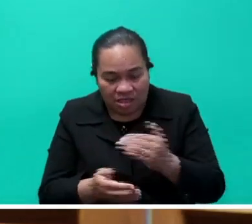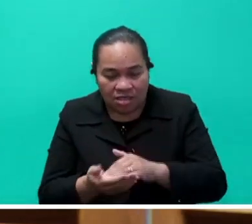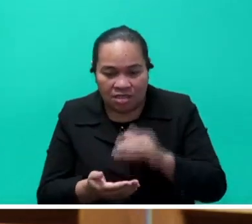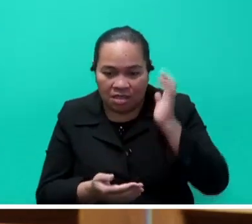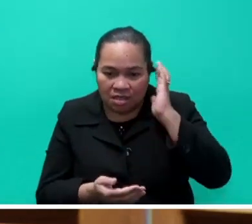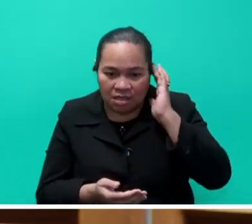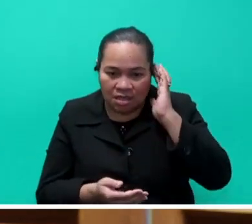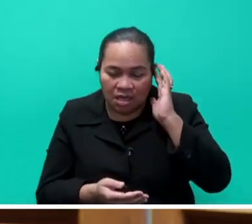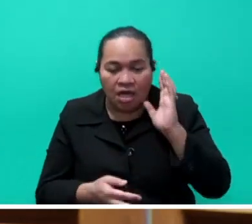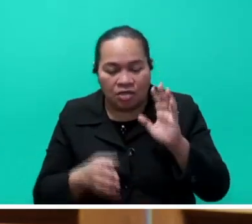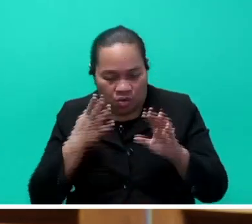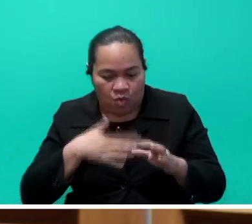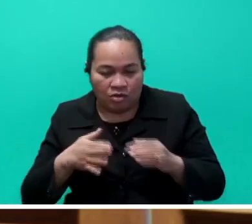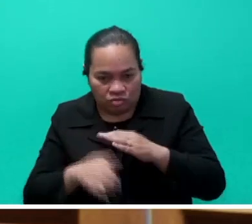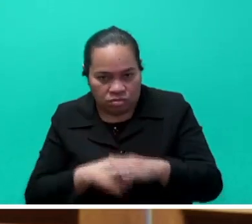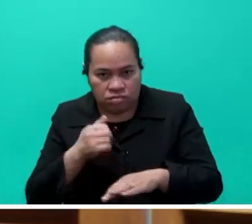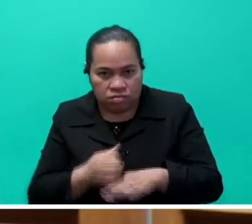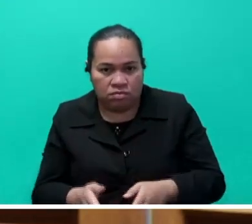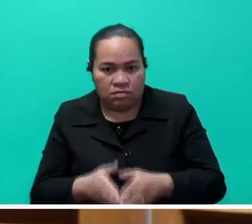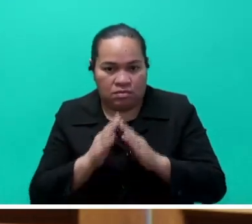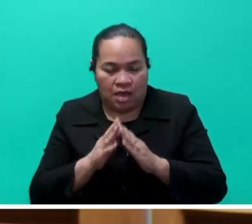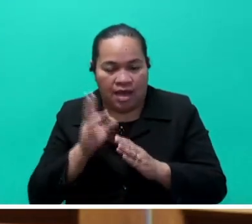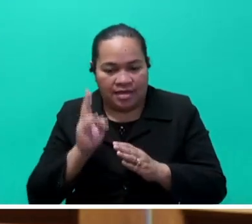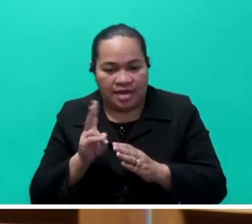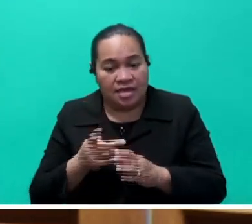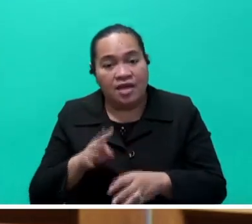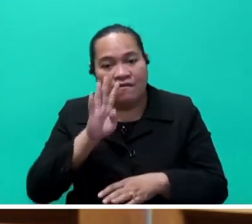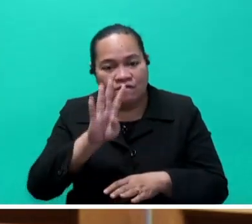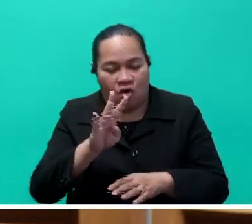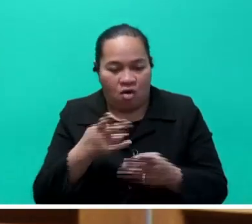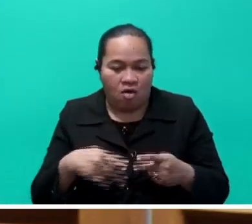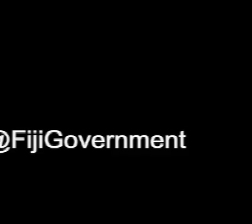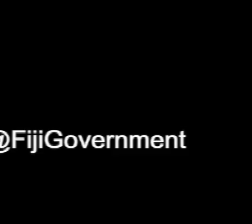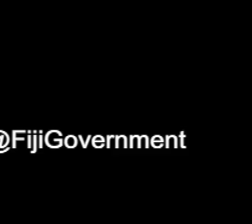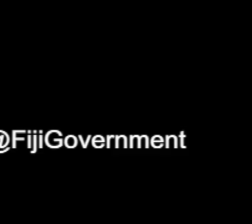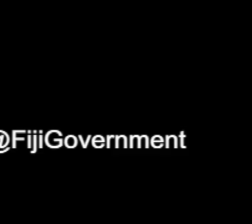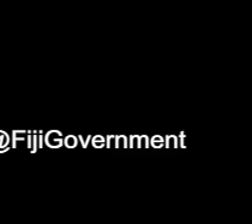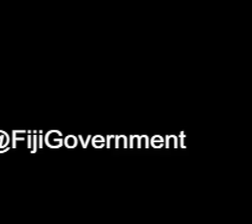to our own secondary schools in all the 4 divisions. Thank you, Mr. Speaker.